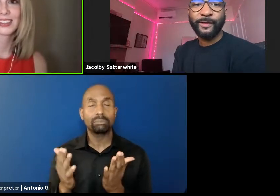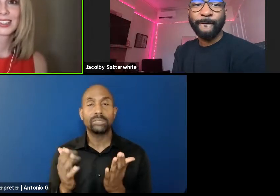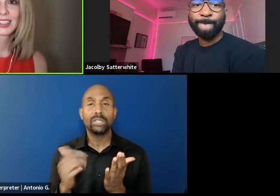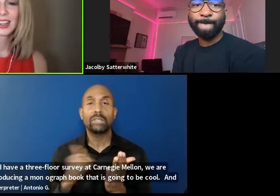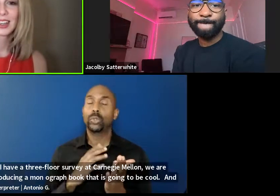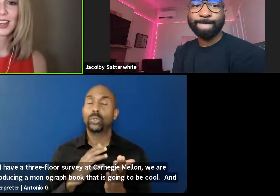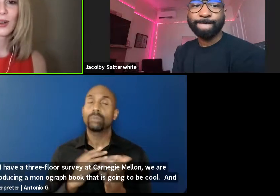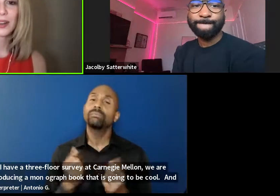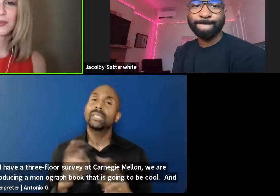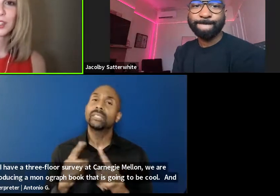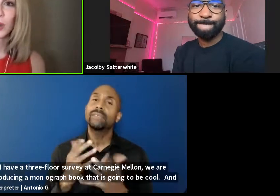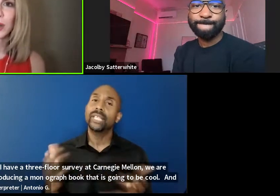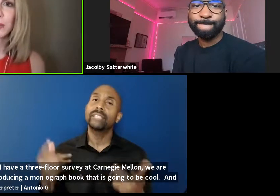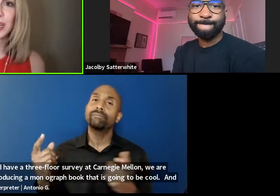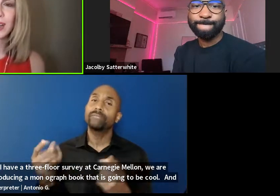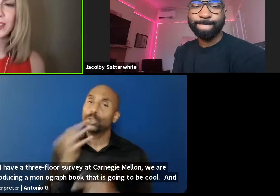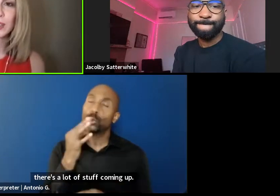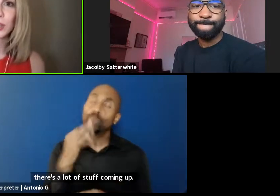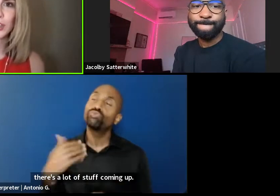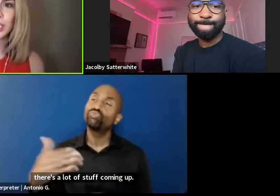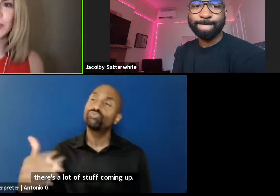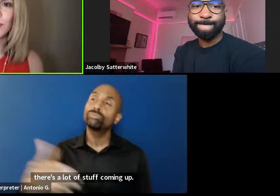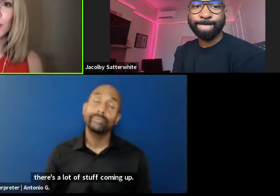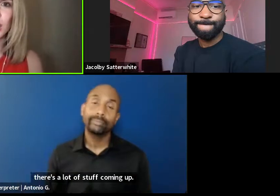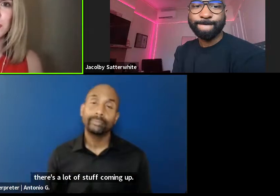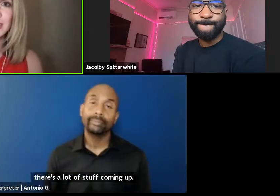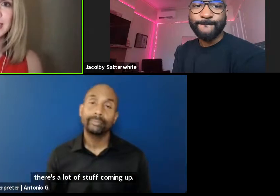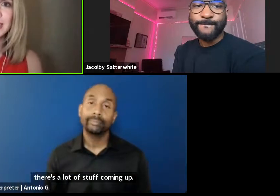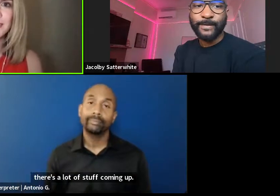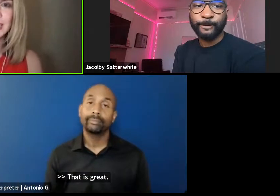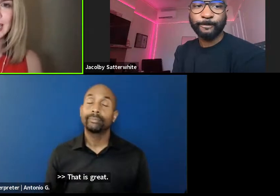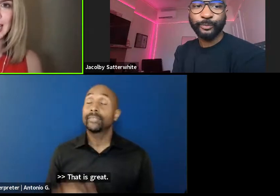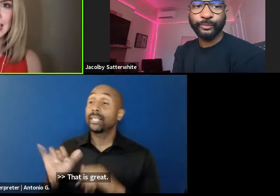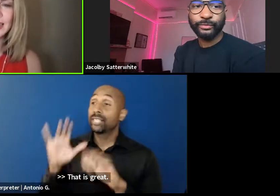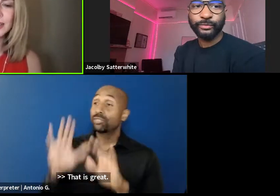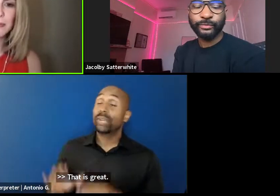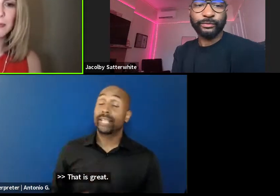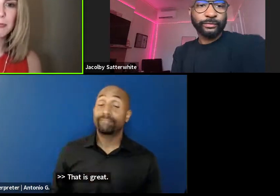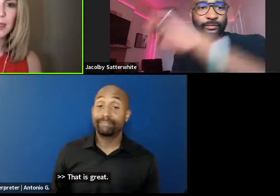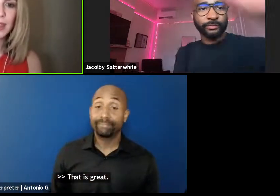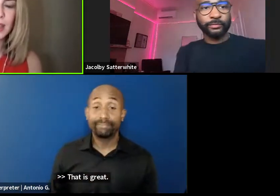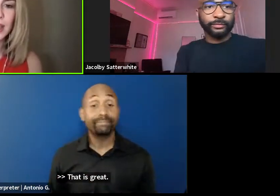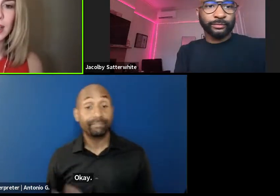great. Yeah. Okay, so I'm going to ask this question from Stephanie Kang.